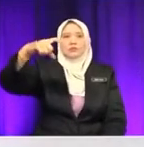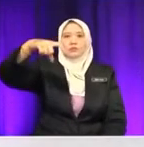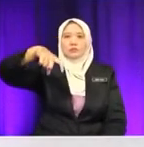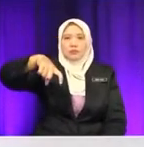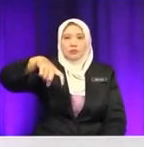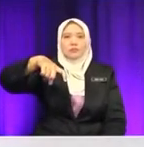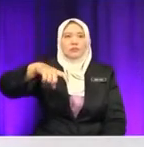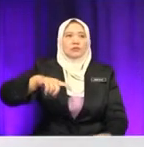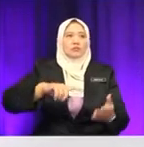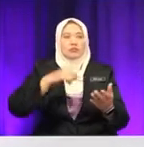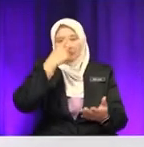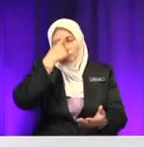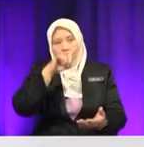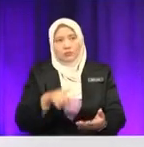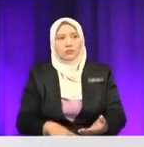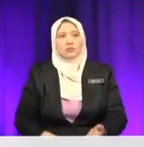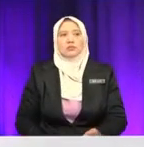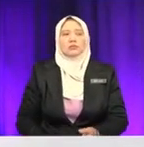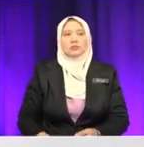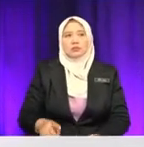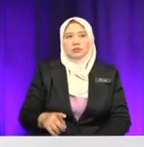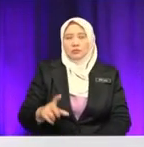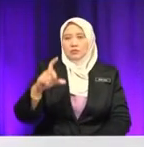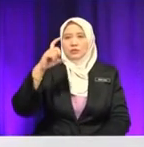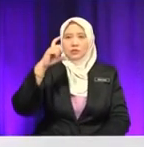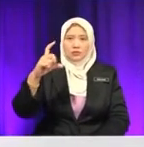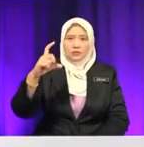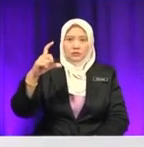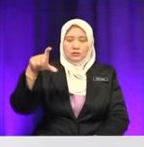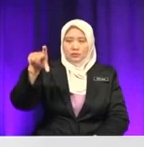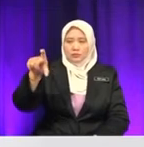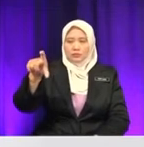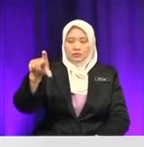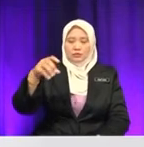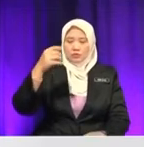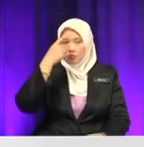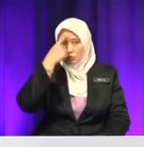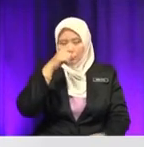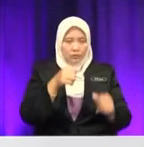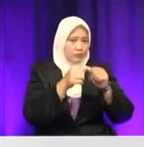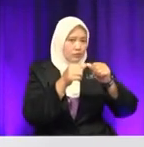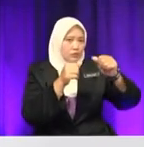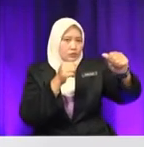of 1 paragraph. Put it on your paper. So are you able to get at least this length? If you